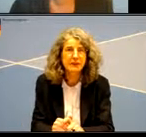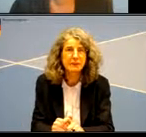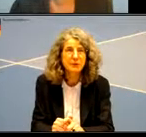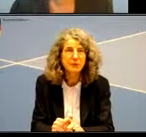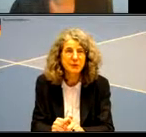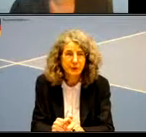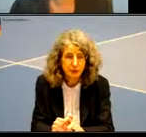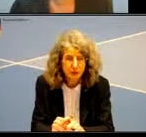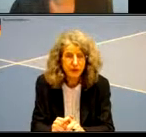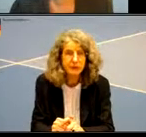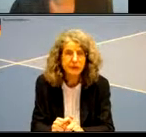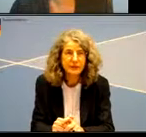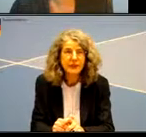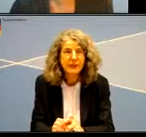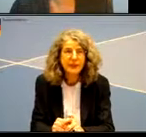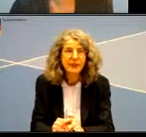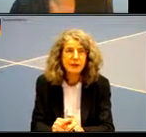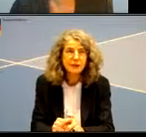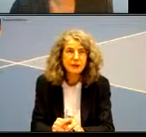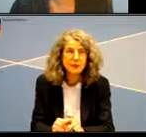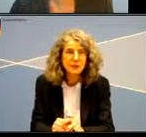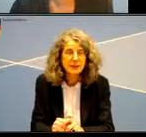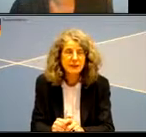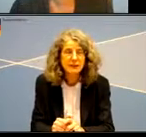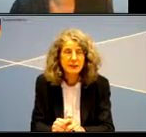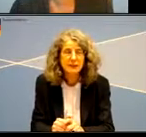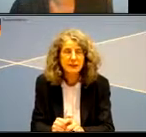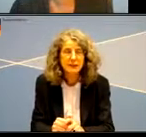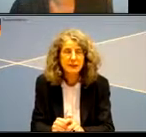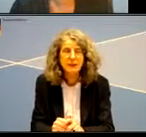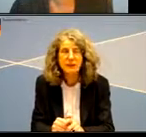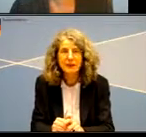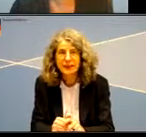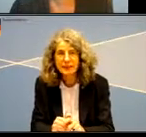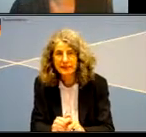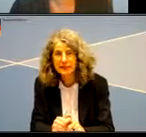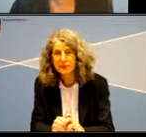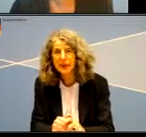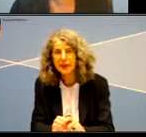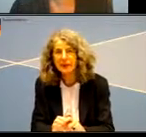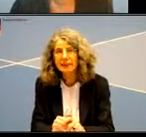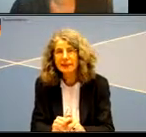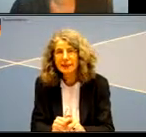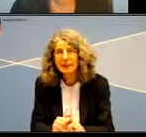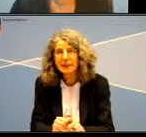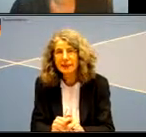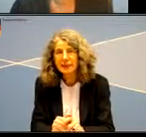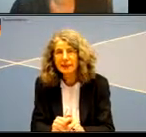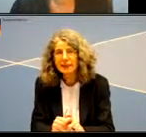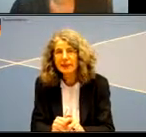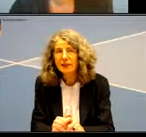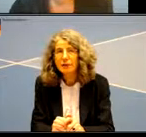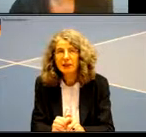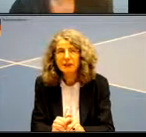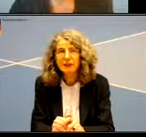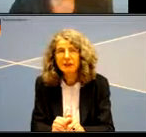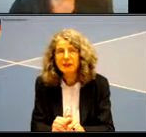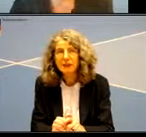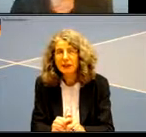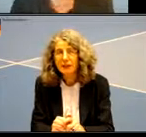energy consumers with the principles that we call Let's Aspire. And we